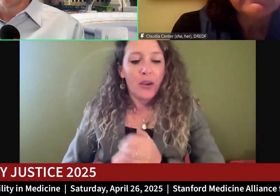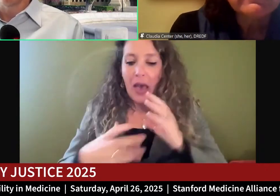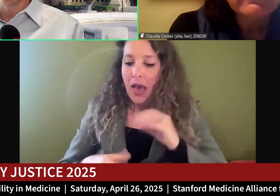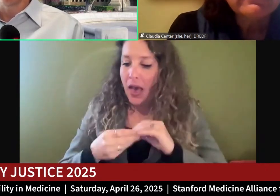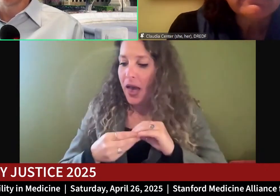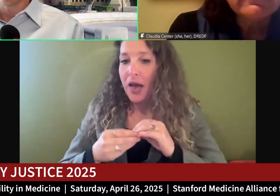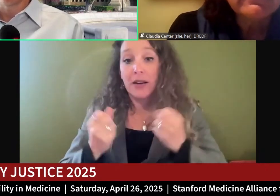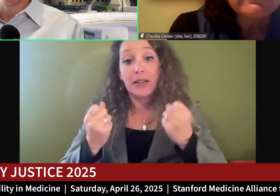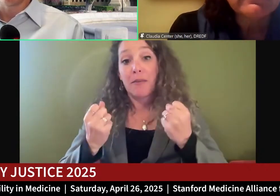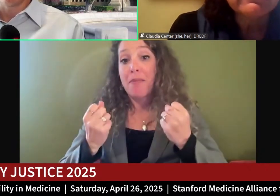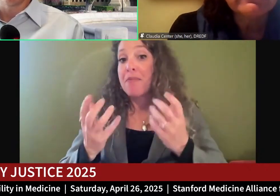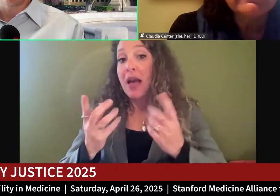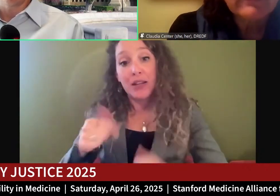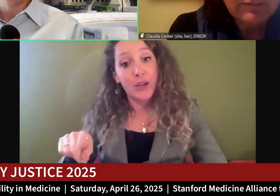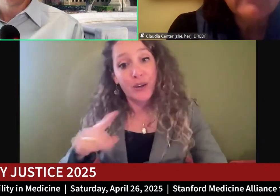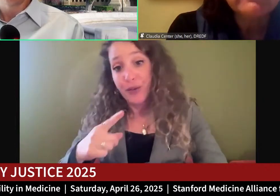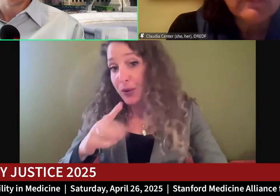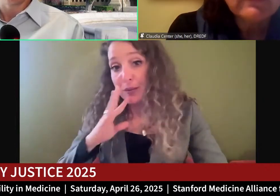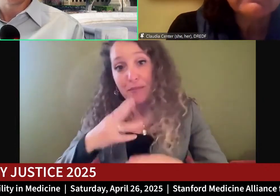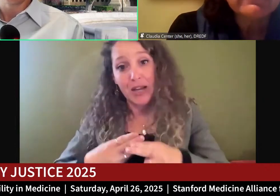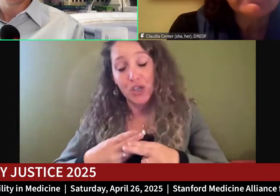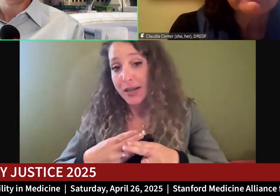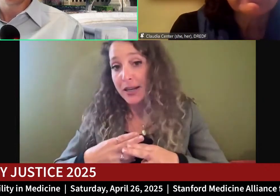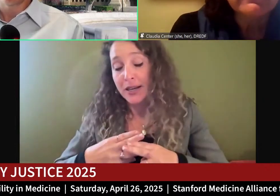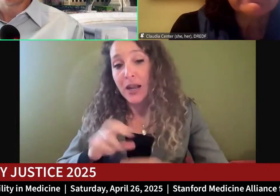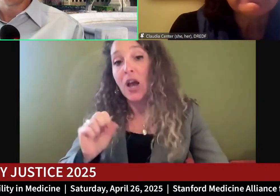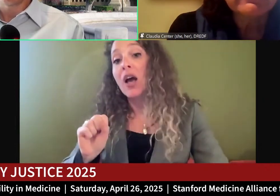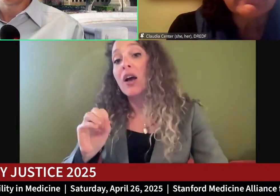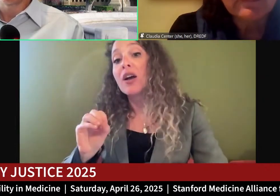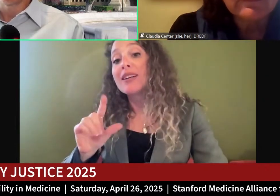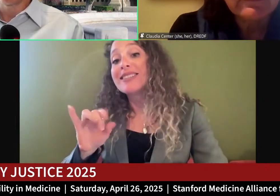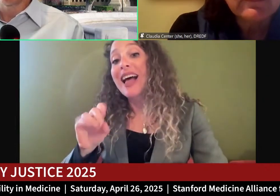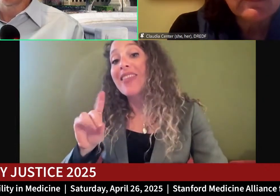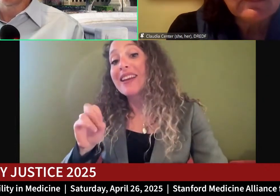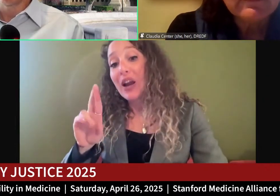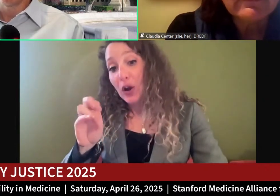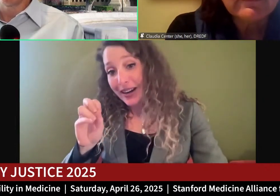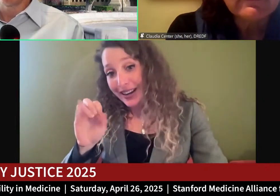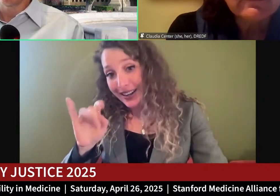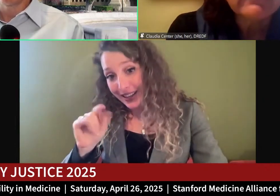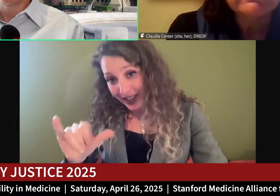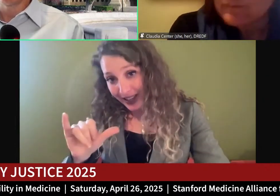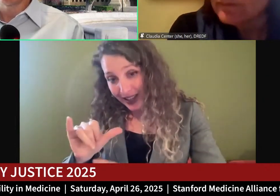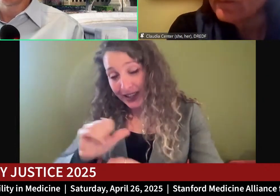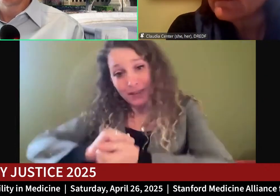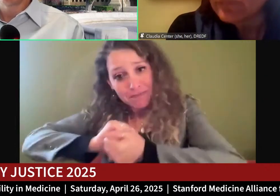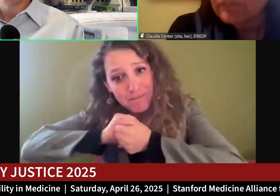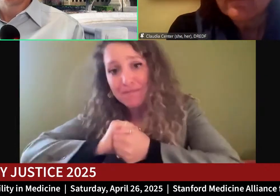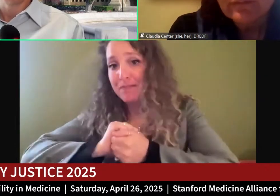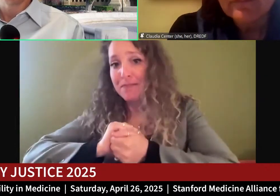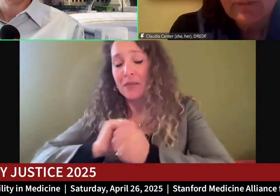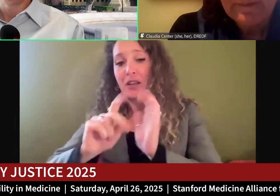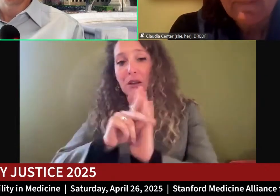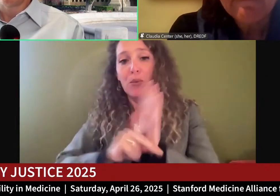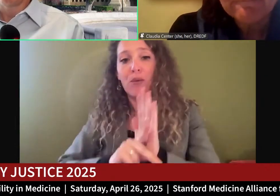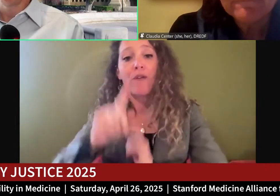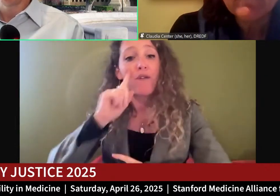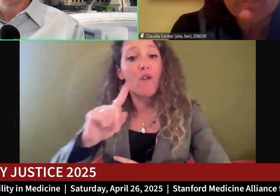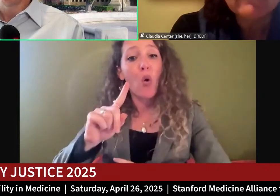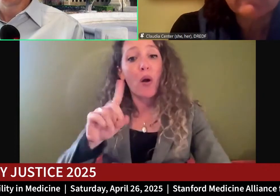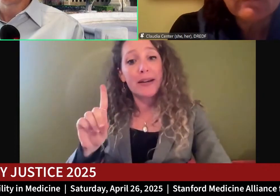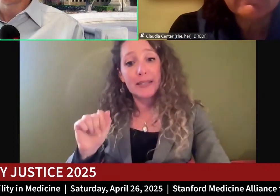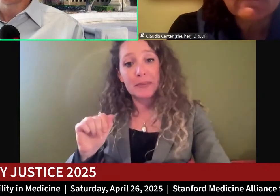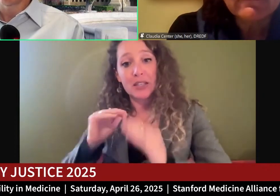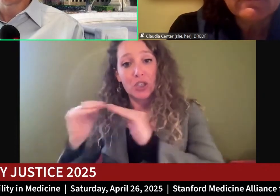this importance of solidarity. And, two of the principles of disability justice, two of the